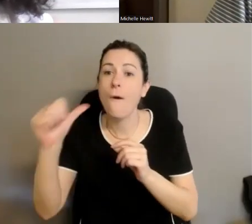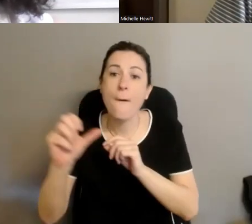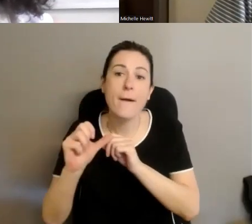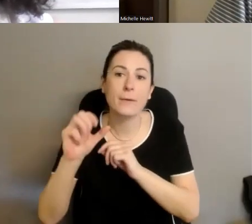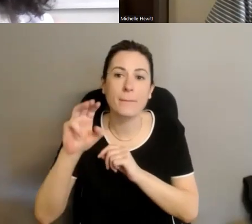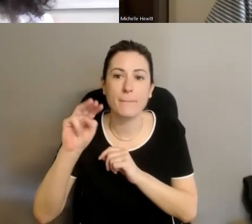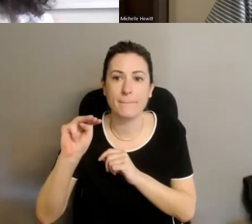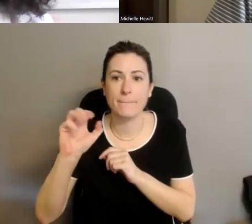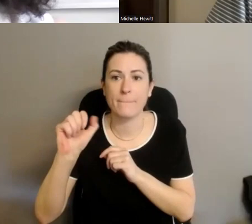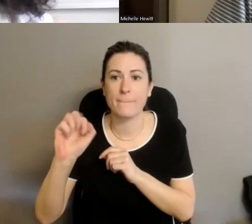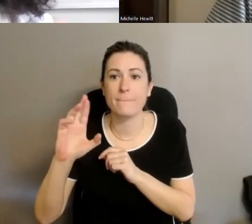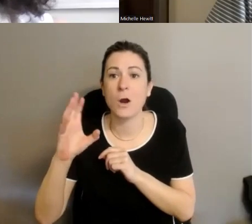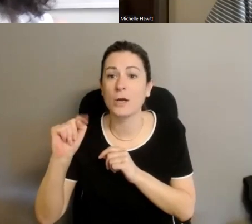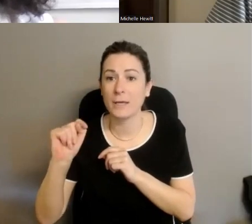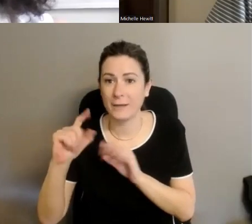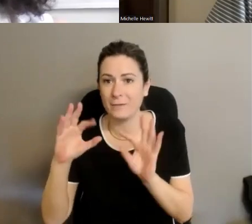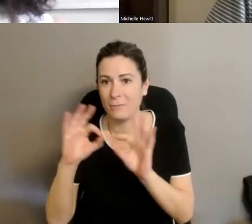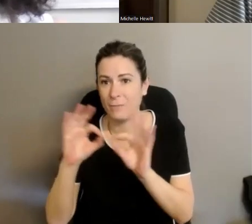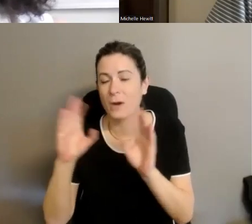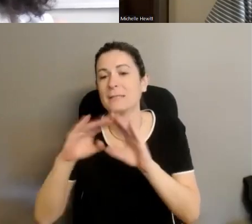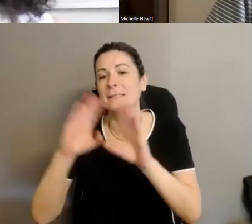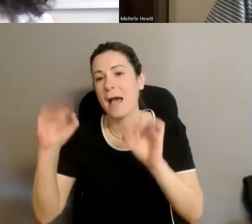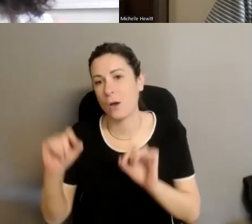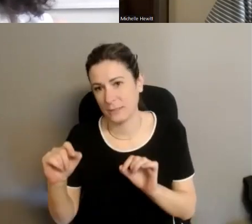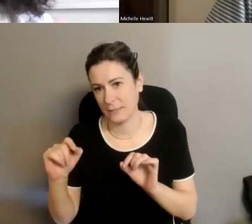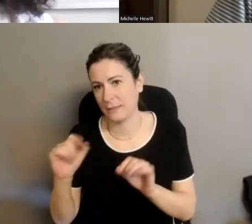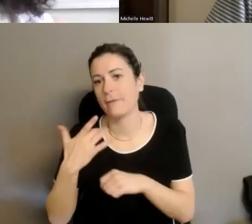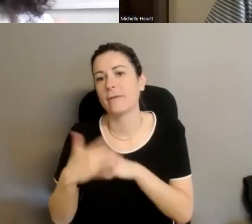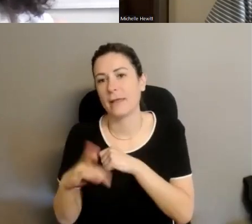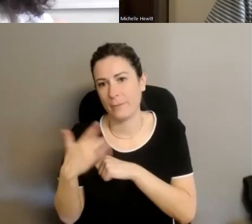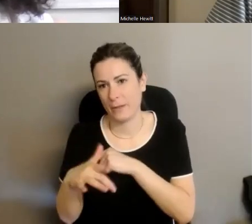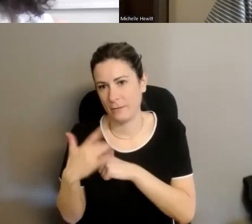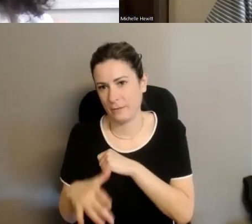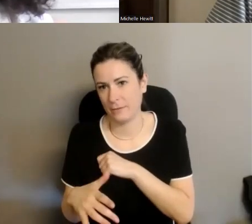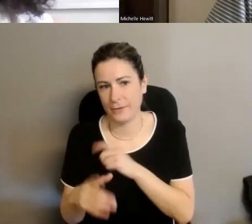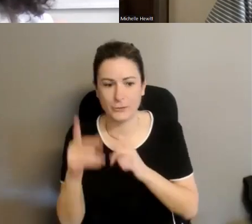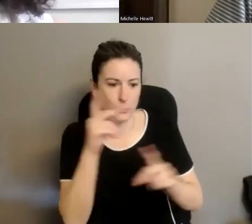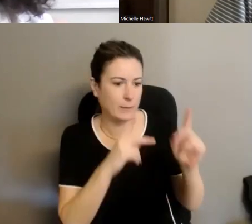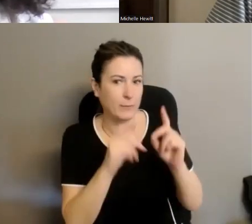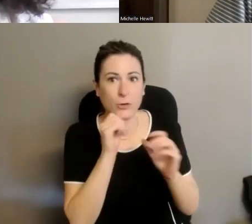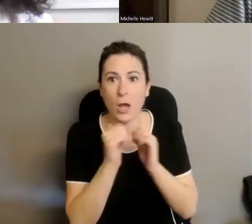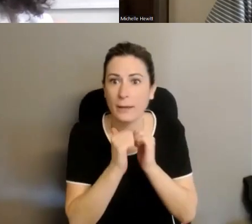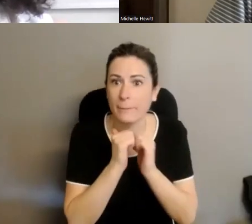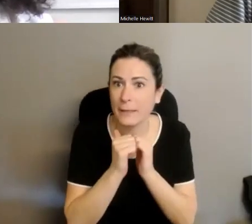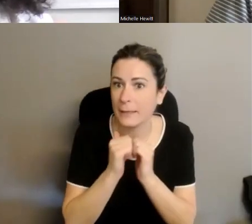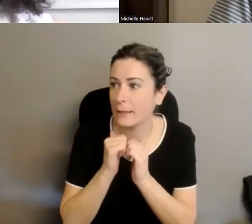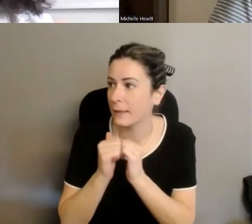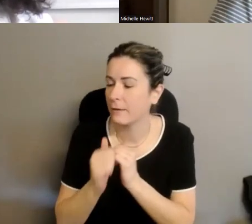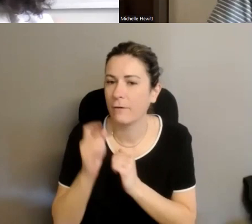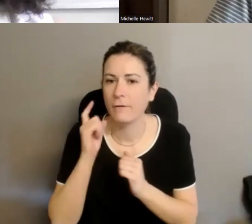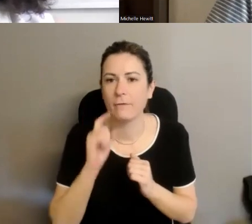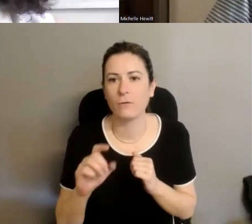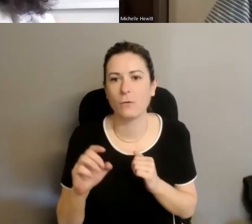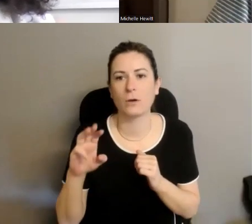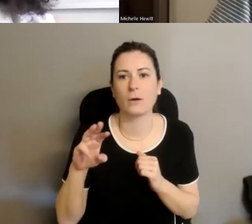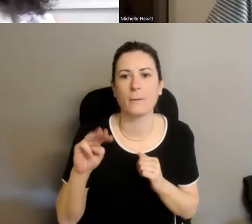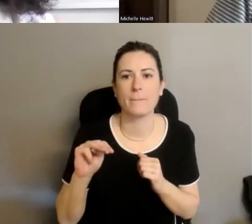So people aren't competing, like they're not, folks aren't competing for market housing, which there is a shortage of as